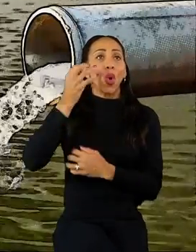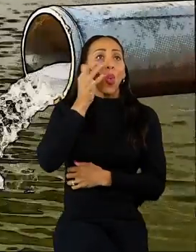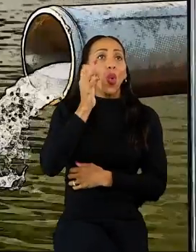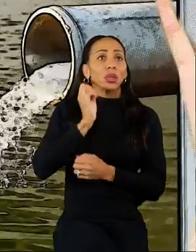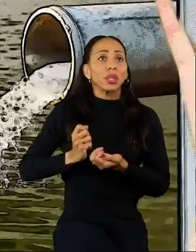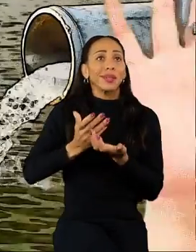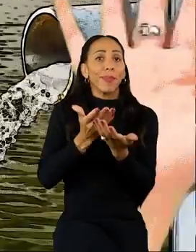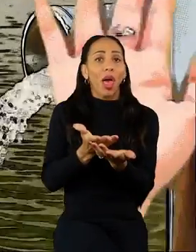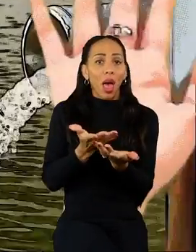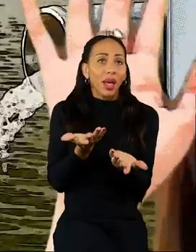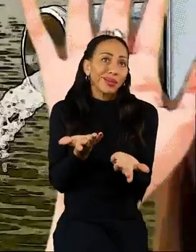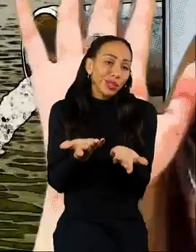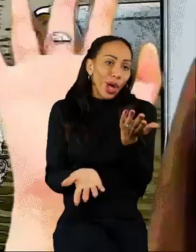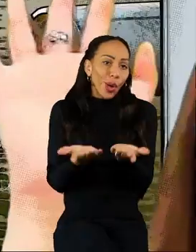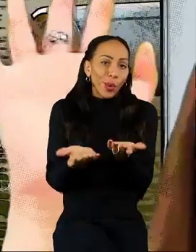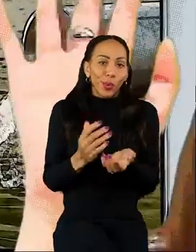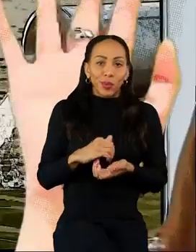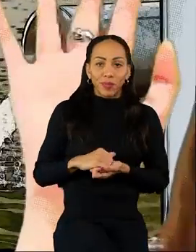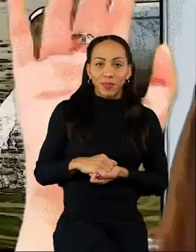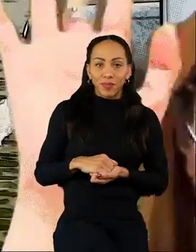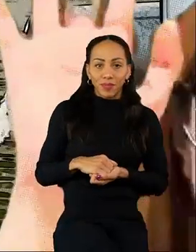water here, whatever you're doing.